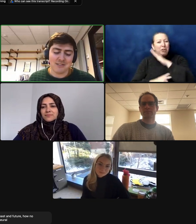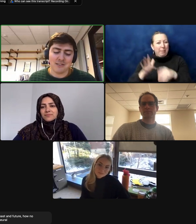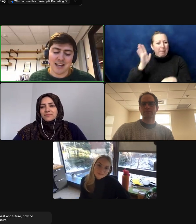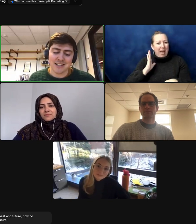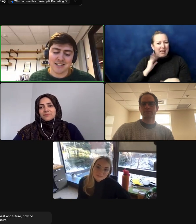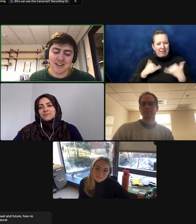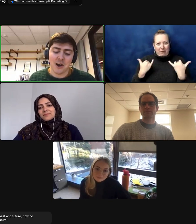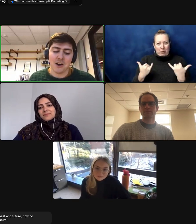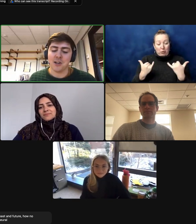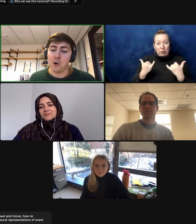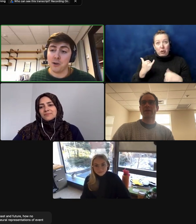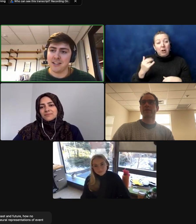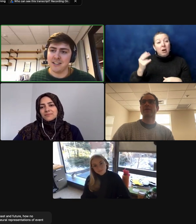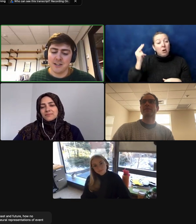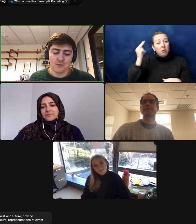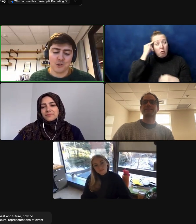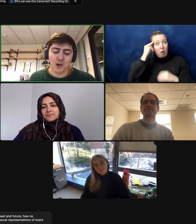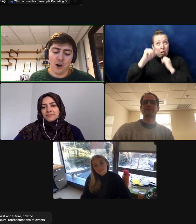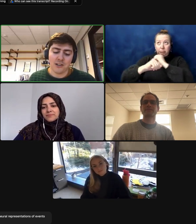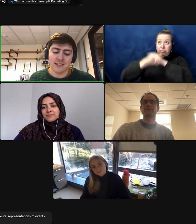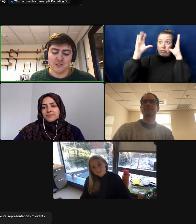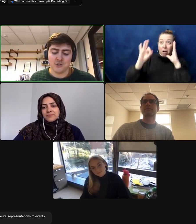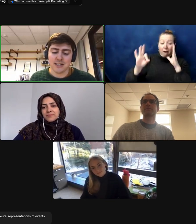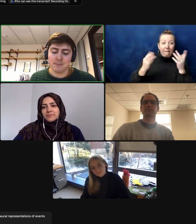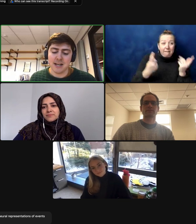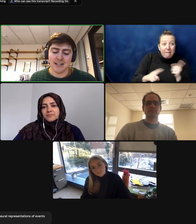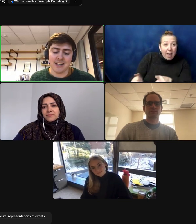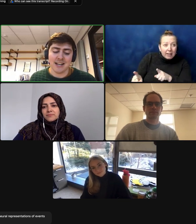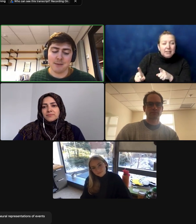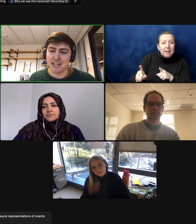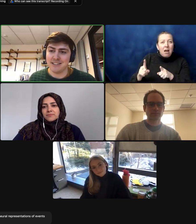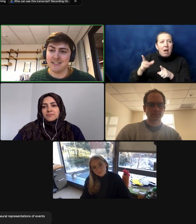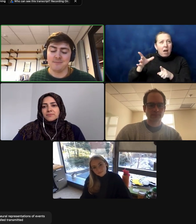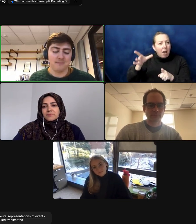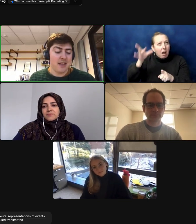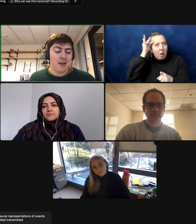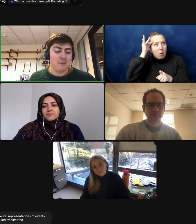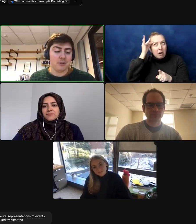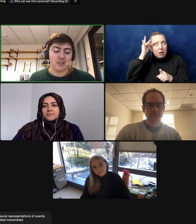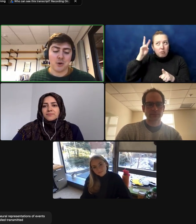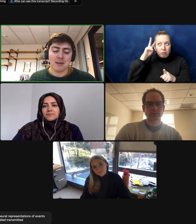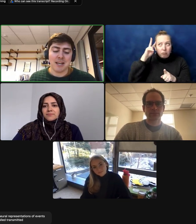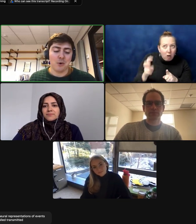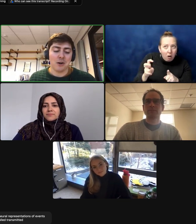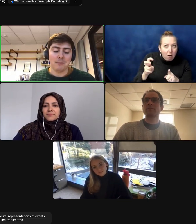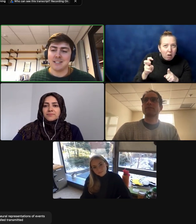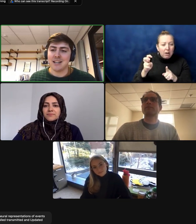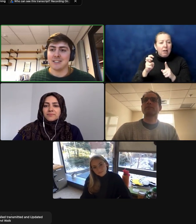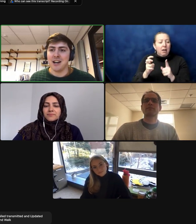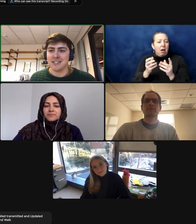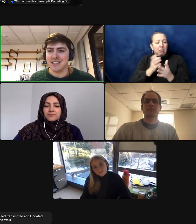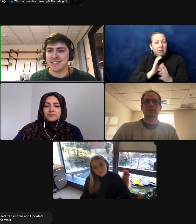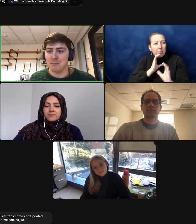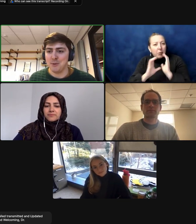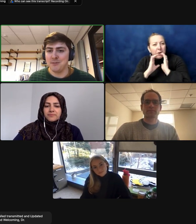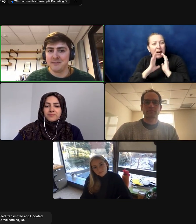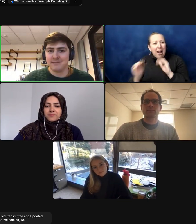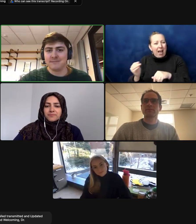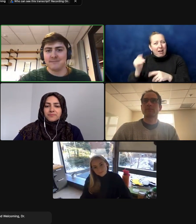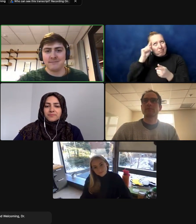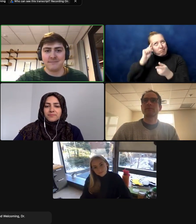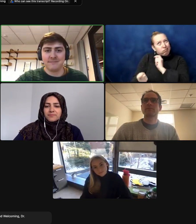representations of events are encoded, recalled, transmitted, and updated. Please join me in welcoming Dr. Asieh